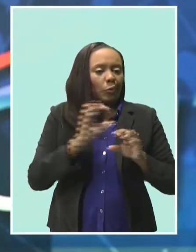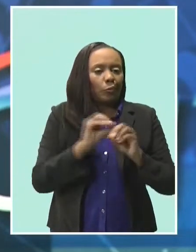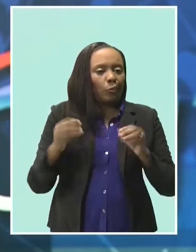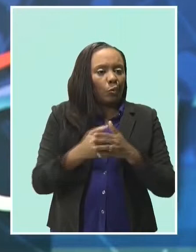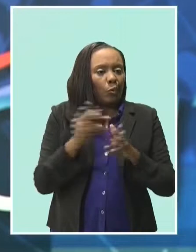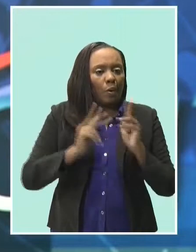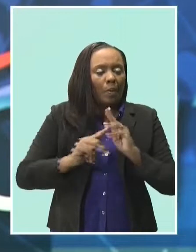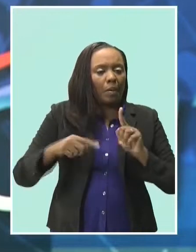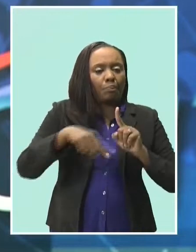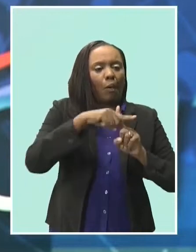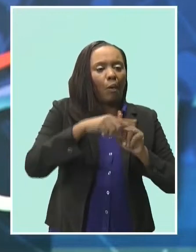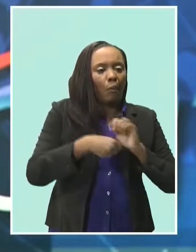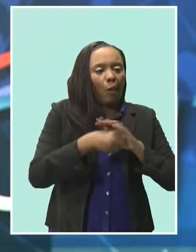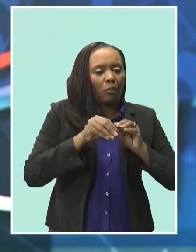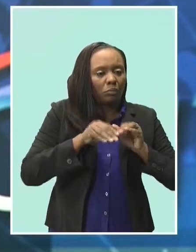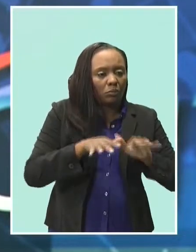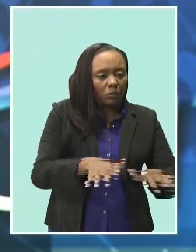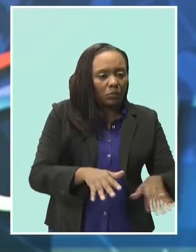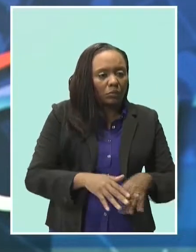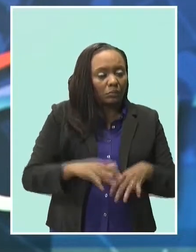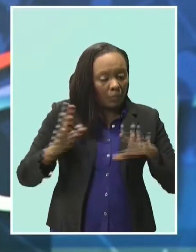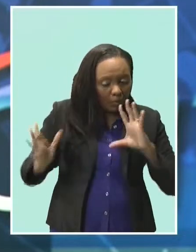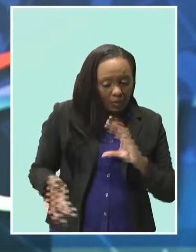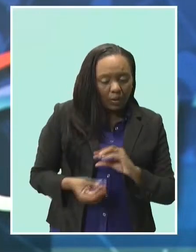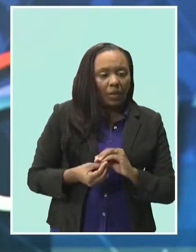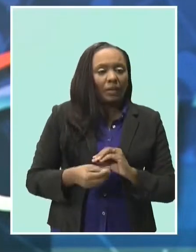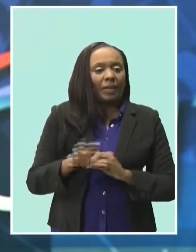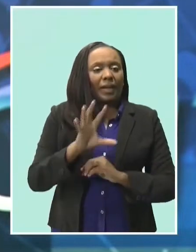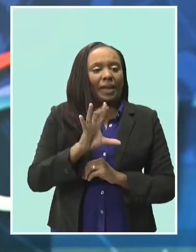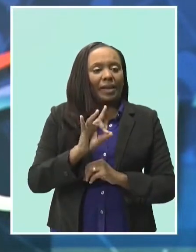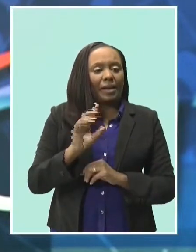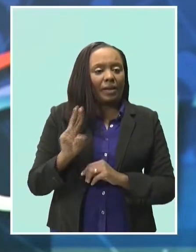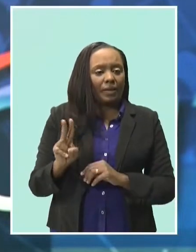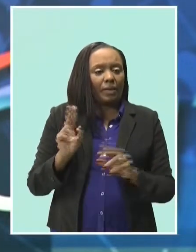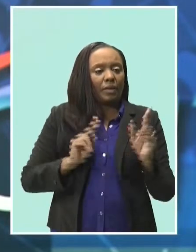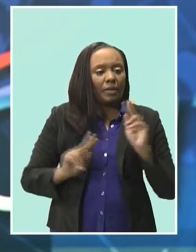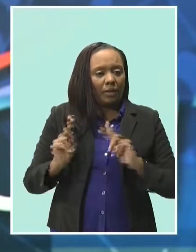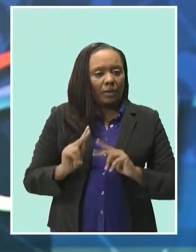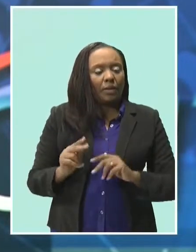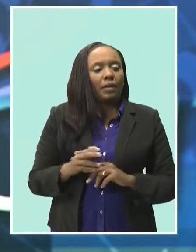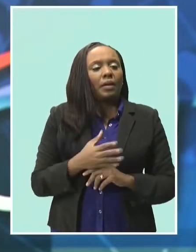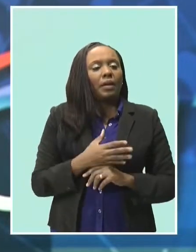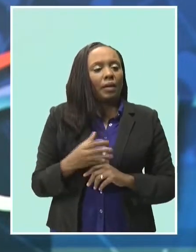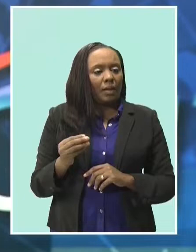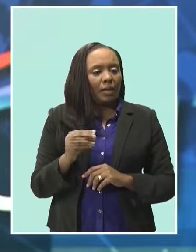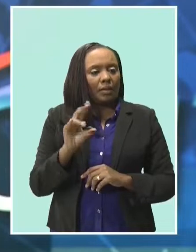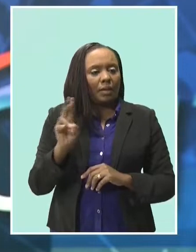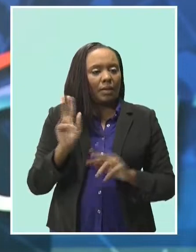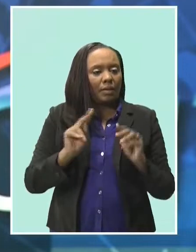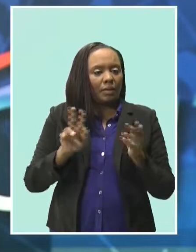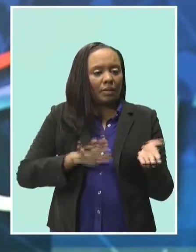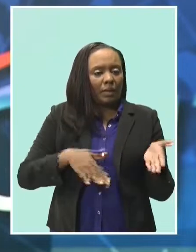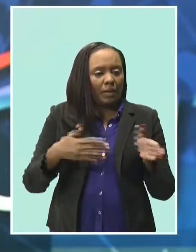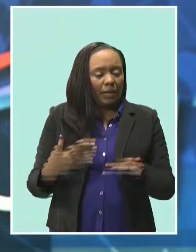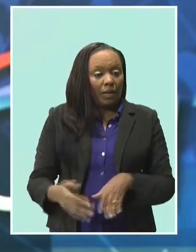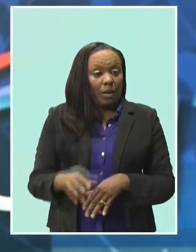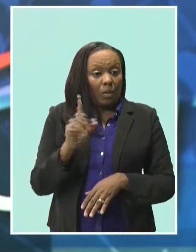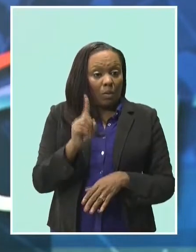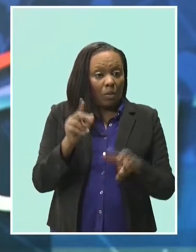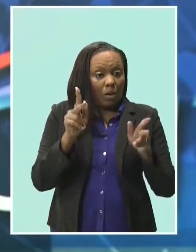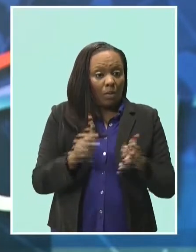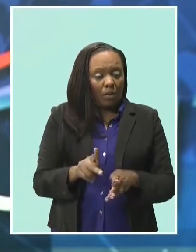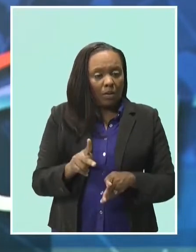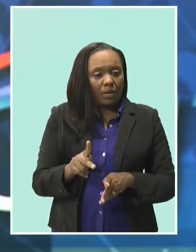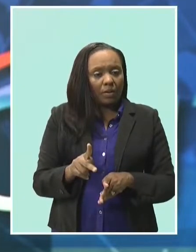people diagnosed in Barbados remains at 82, and this includes the 7 persons who died. 1 person was expected to leave the